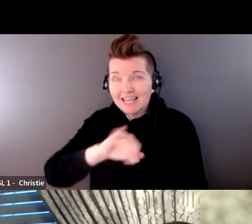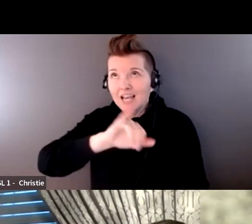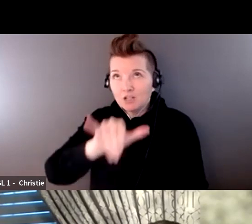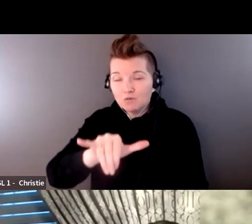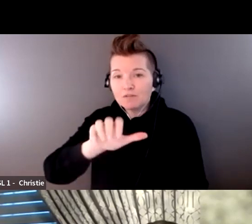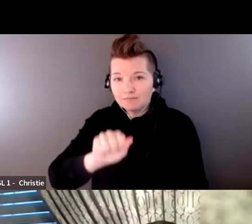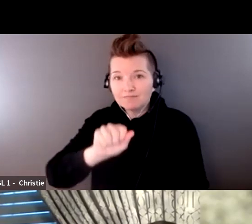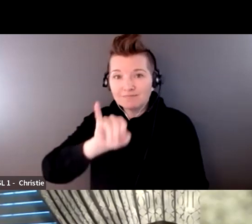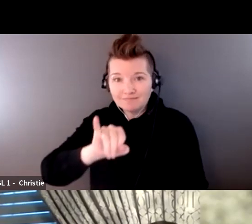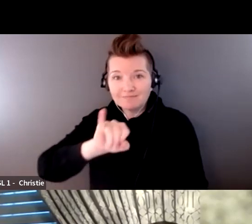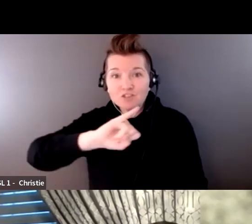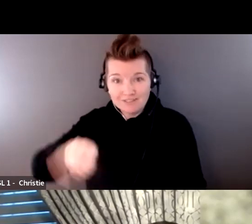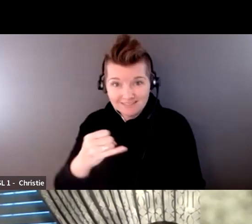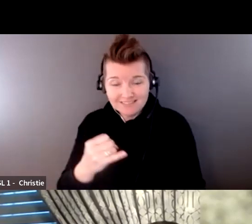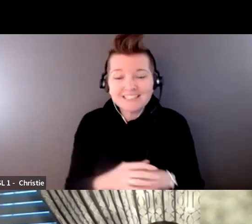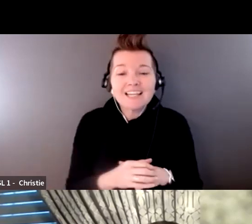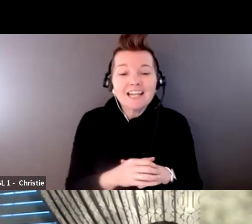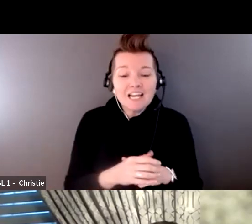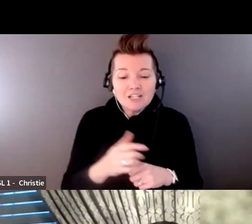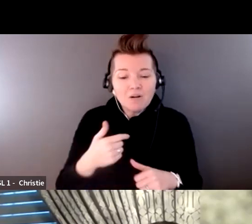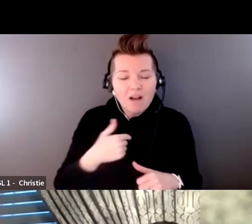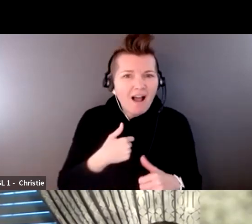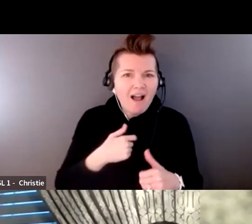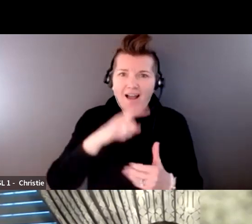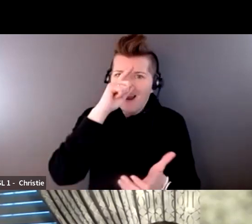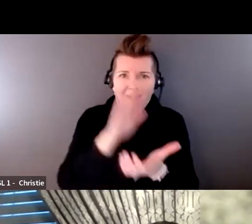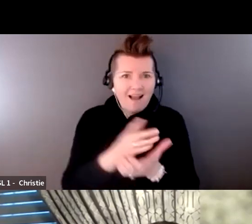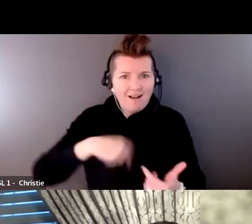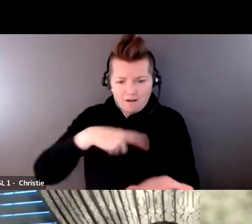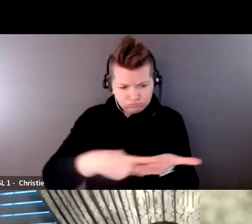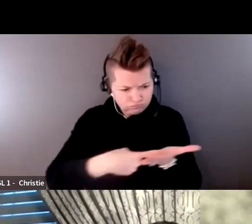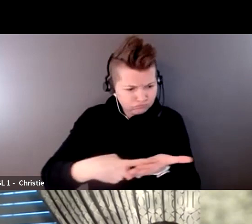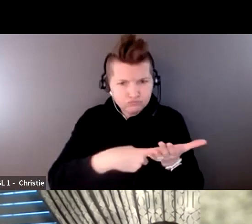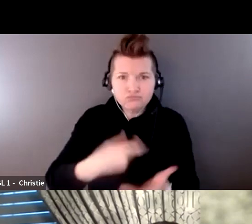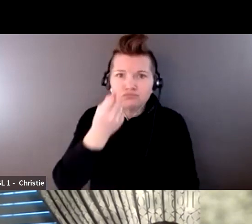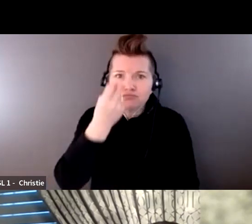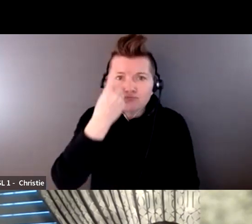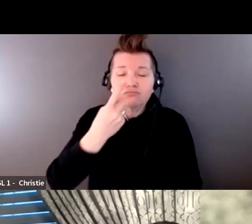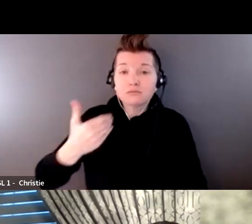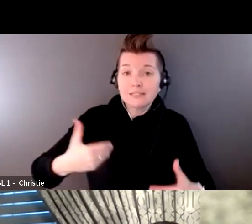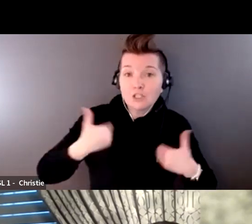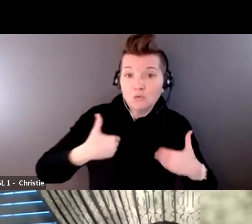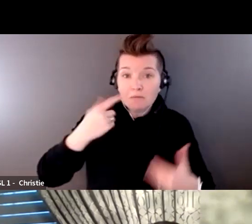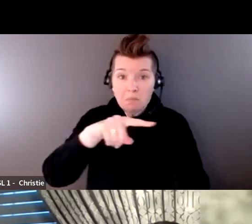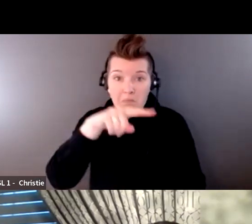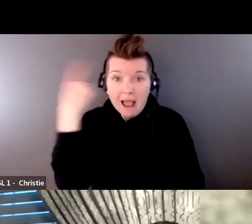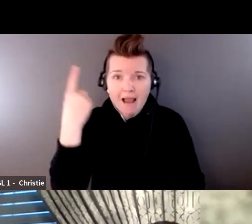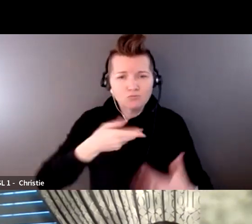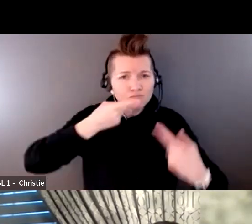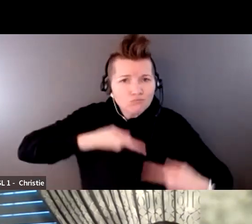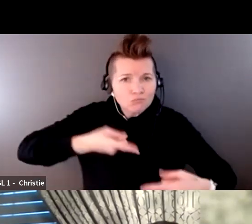some very interesting and insightful understandings of what the struggles are of Black youth in Canada